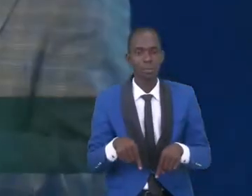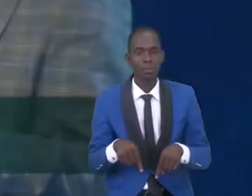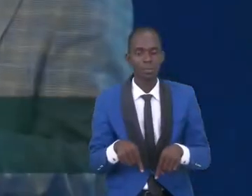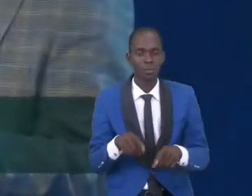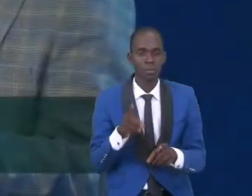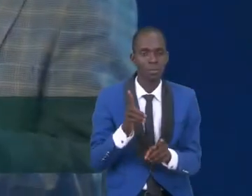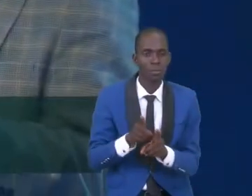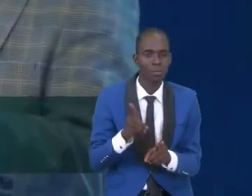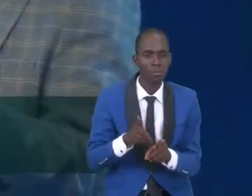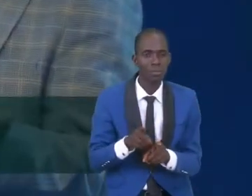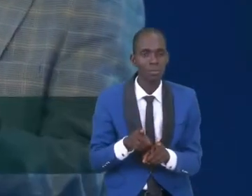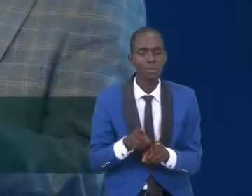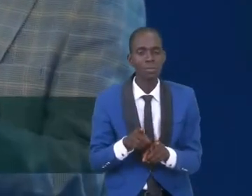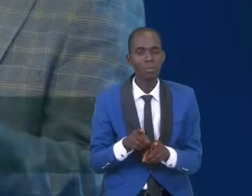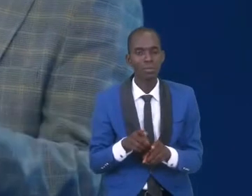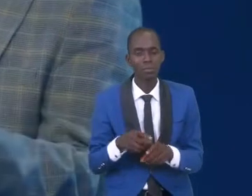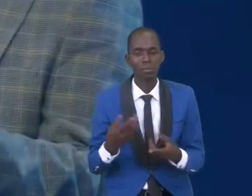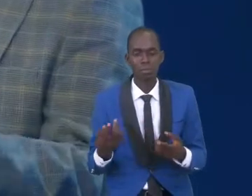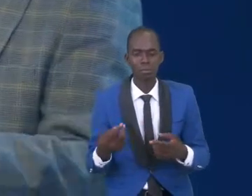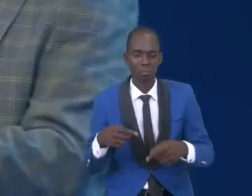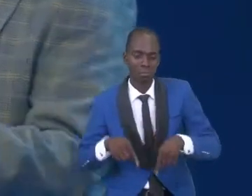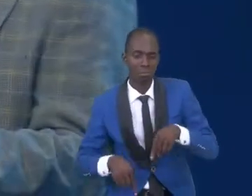impotent, paralyzed,